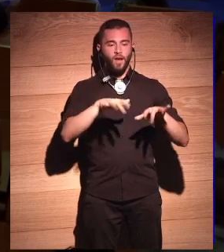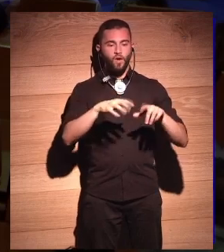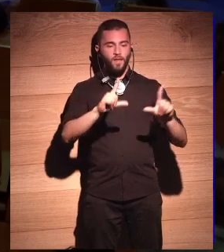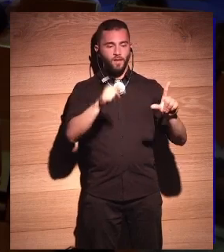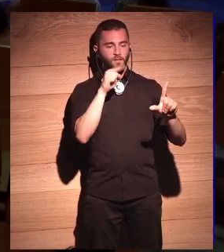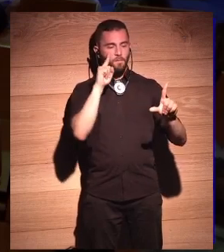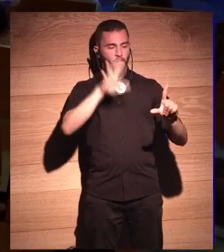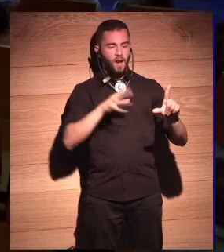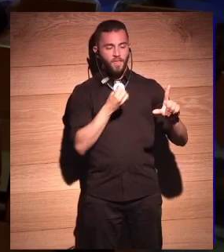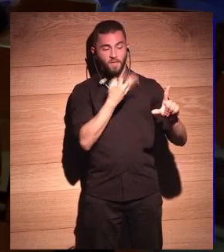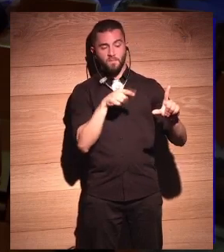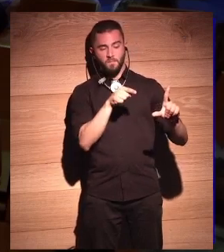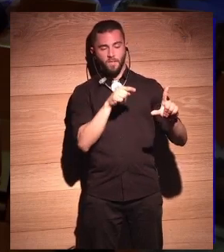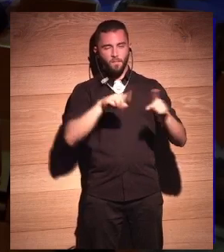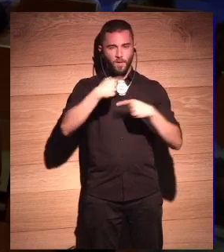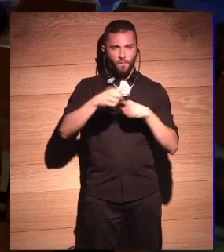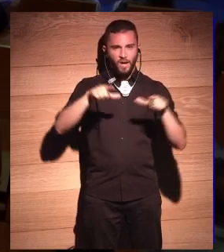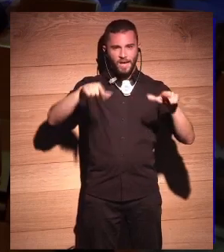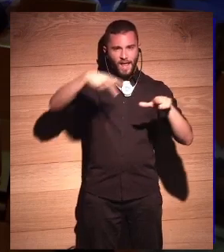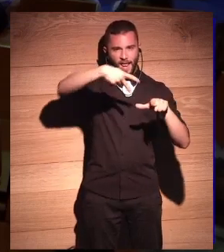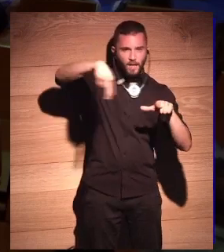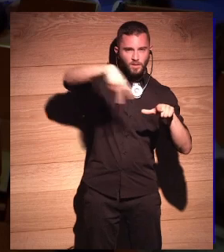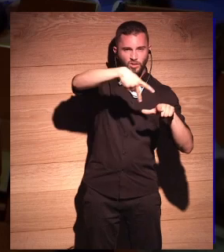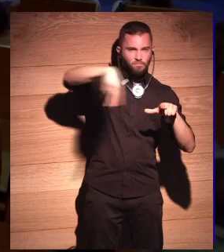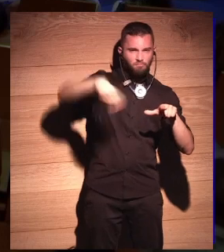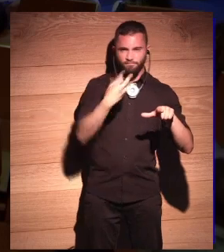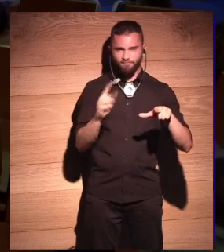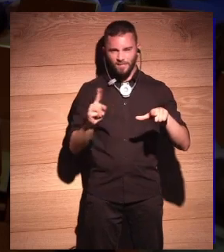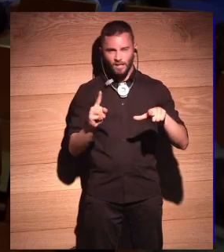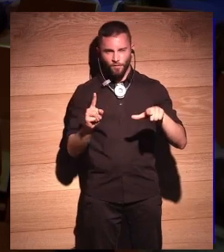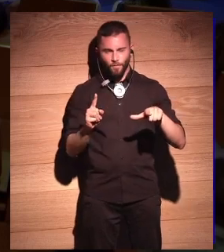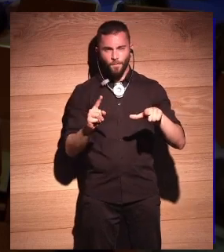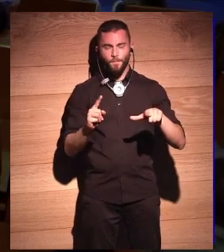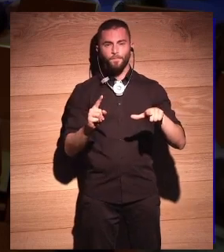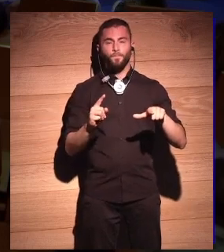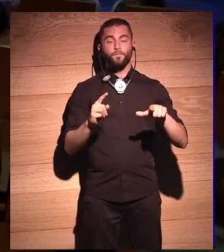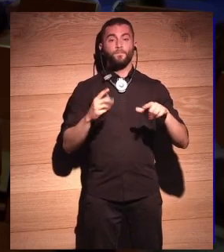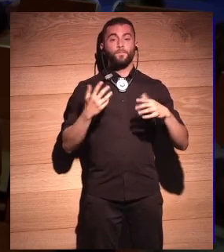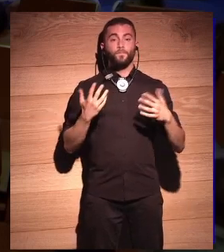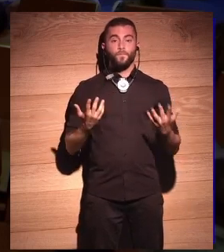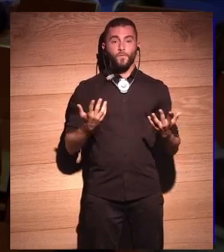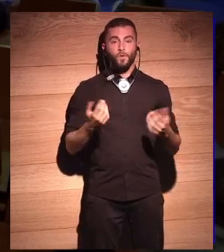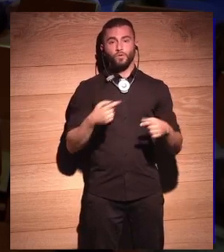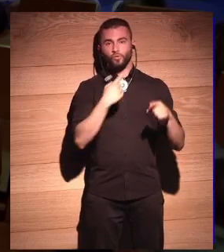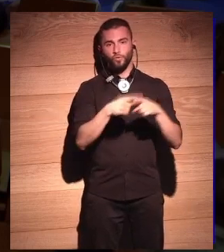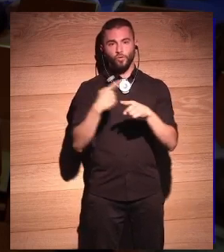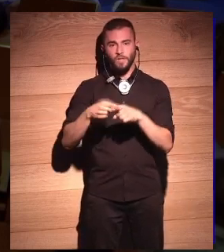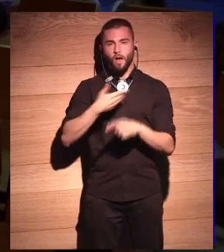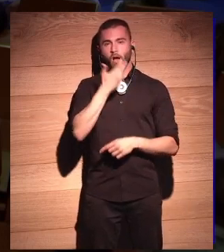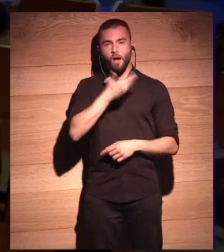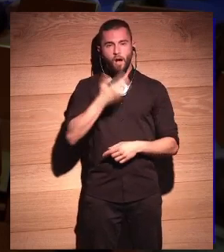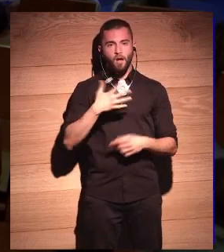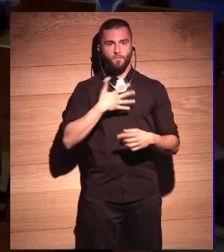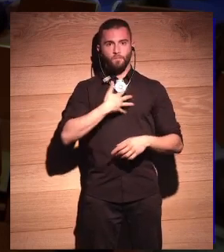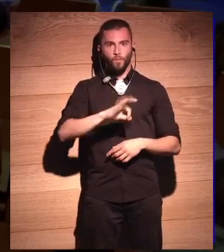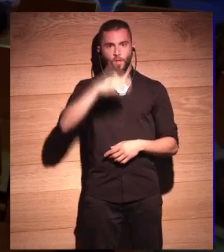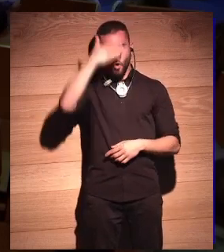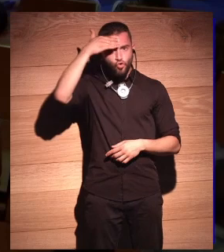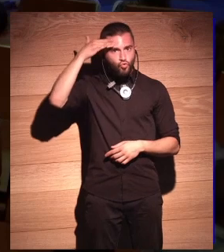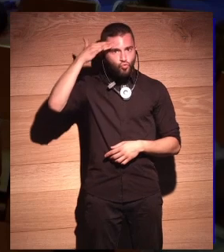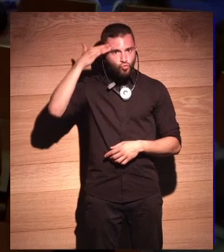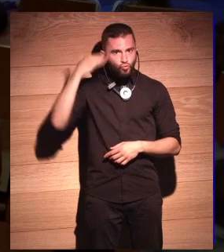like things getting hot or sweaty, all those kind of things you can only know if you do them in the